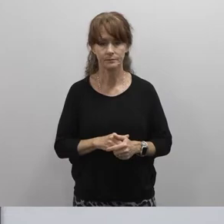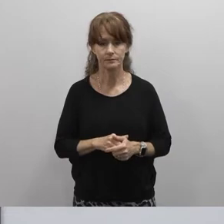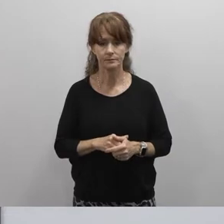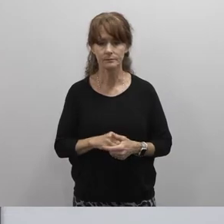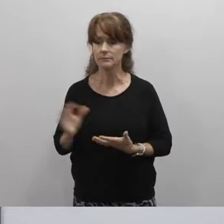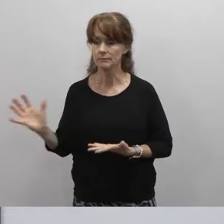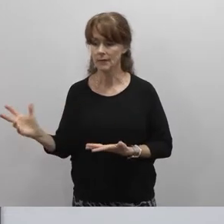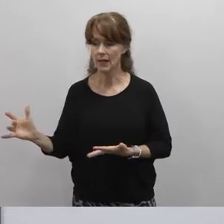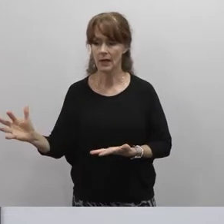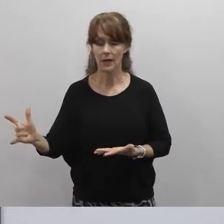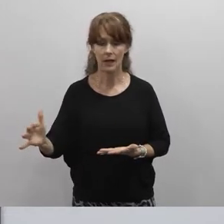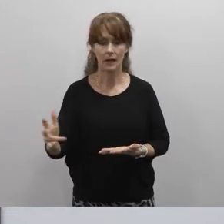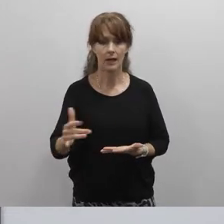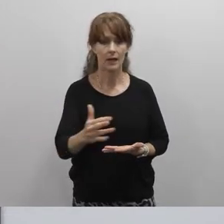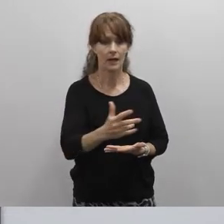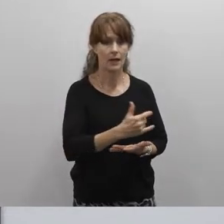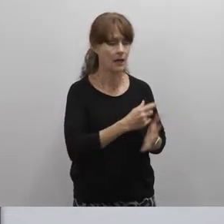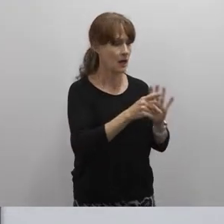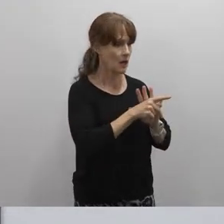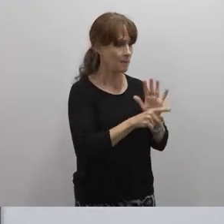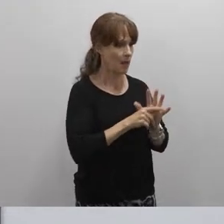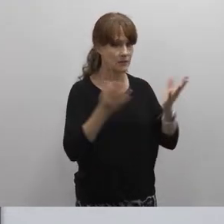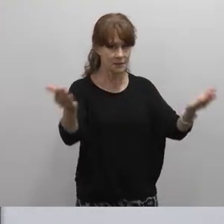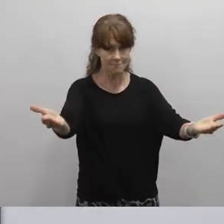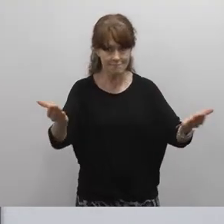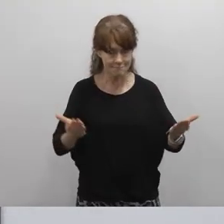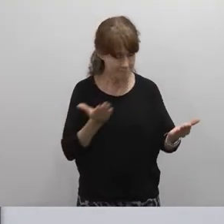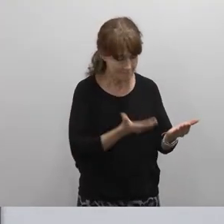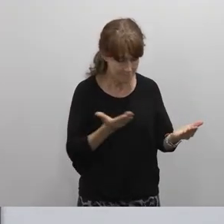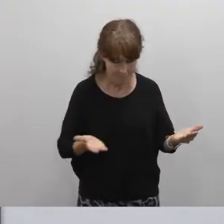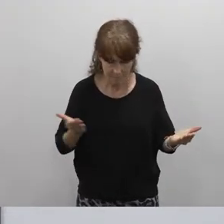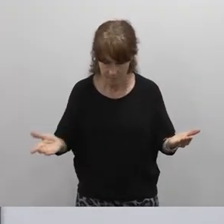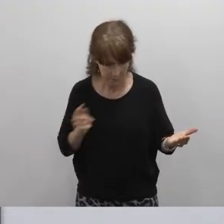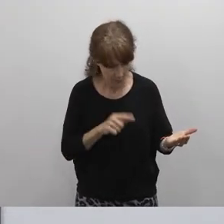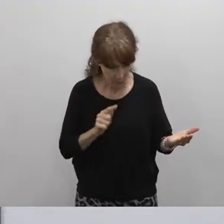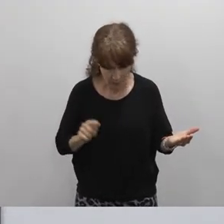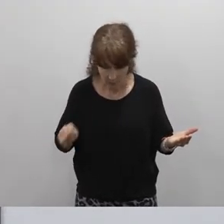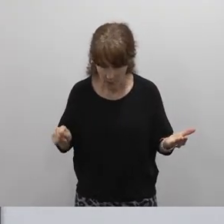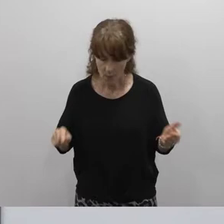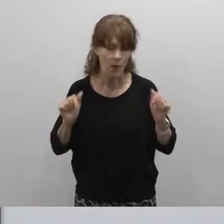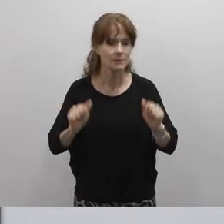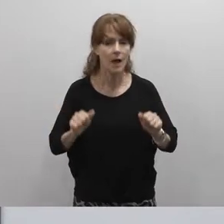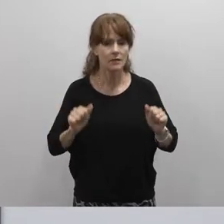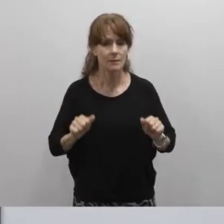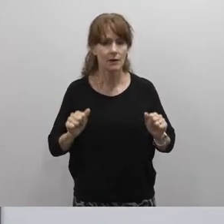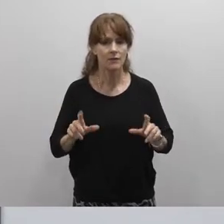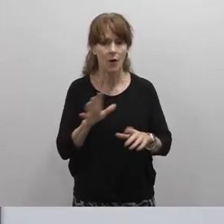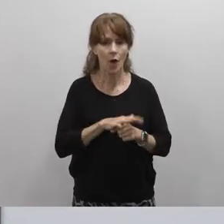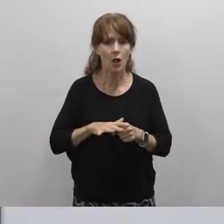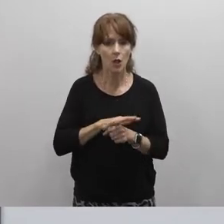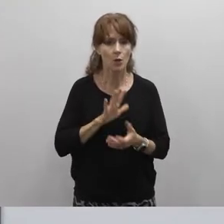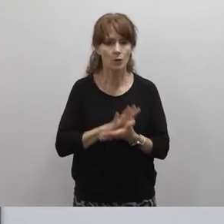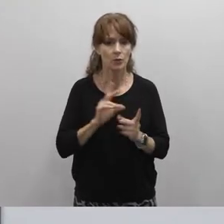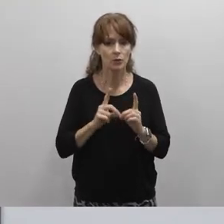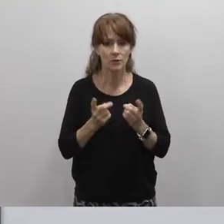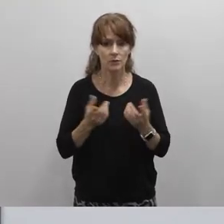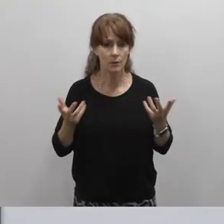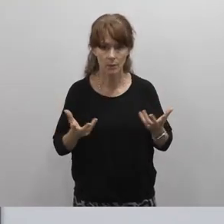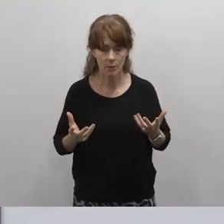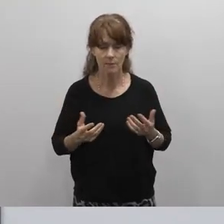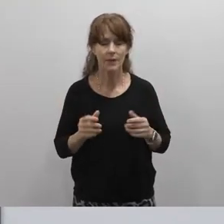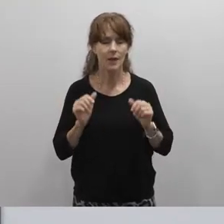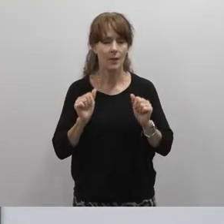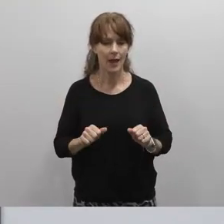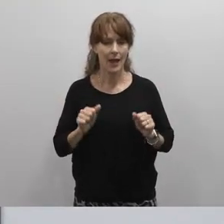gathering so many different types of policies and trying to understand what is also achievable at a local school district, we were able to